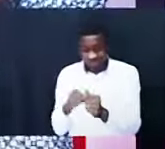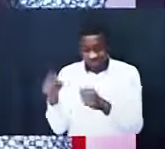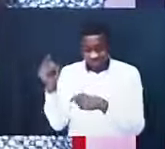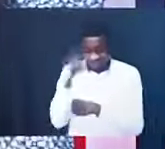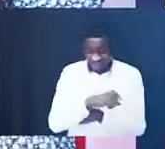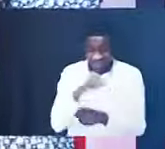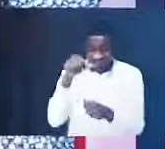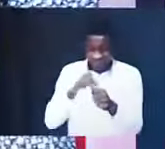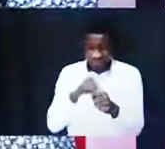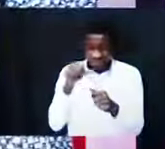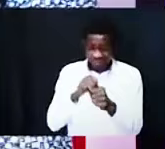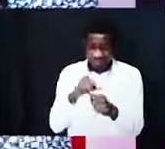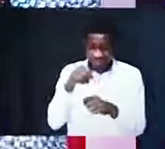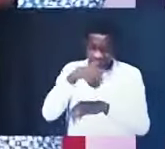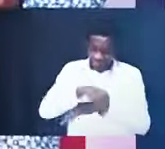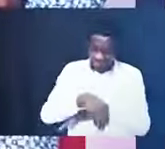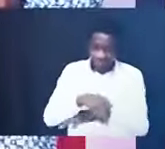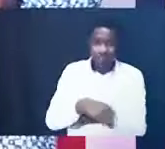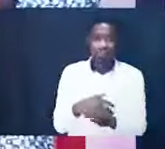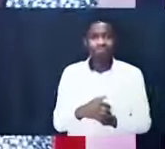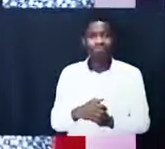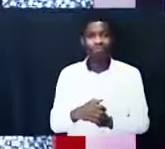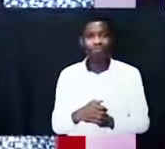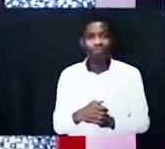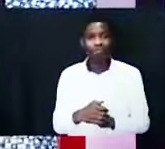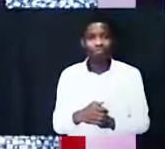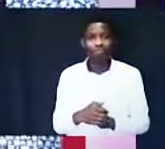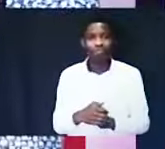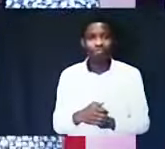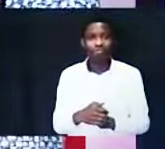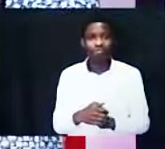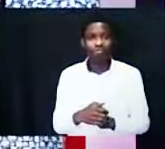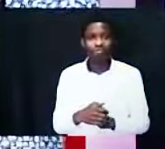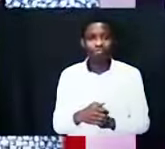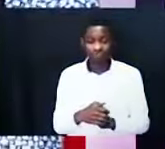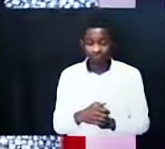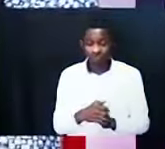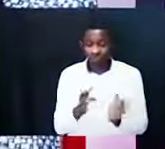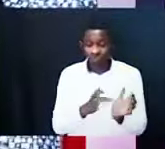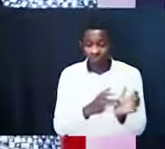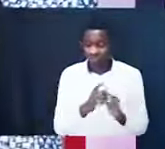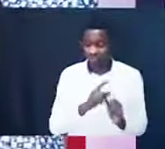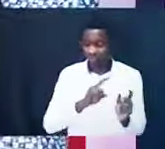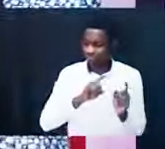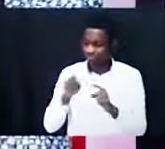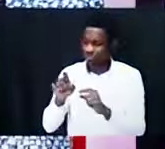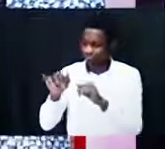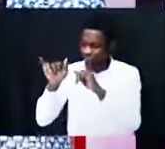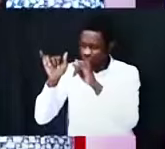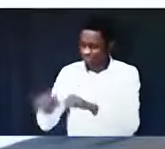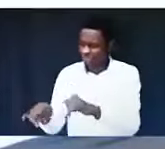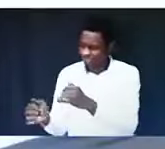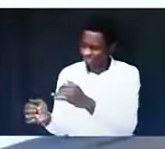the upper church said, he went out to spend the night on a hill called the Mount of